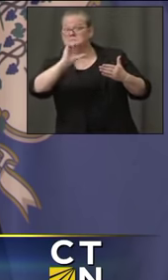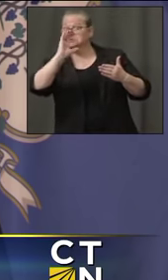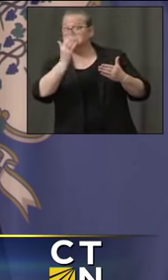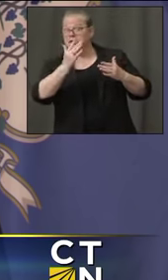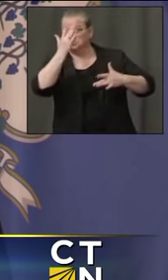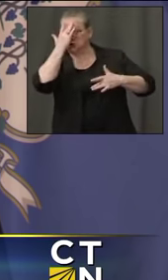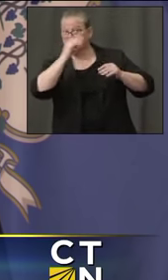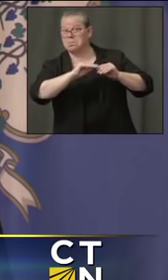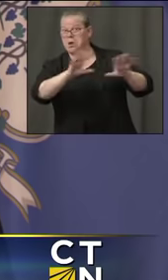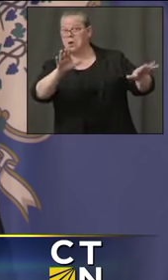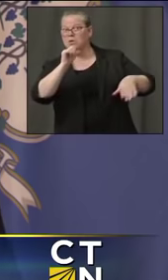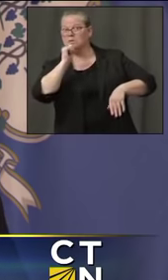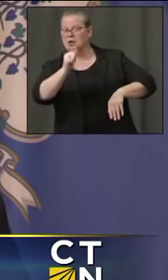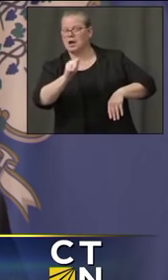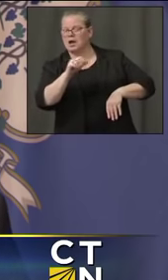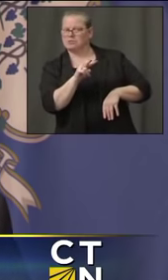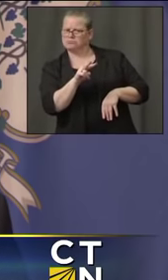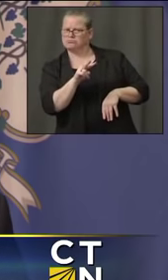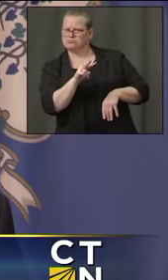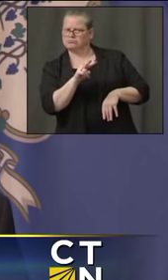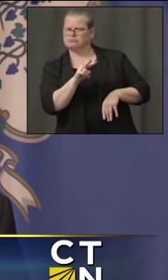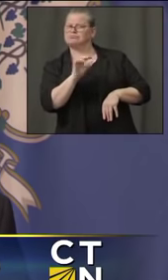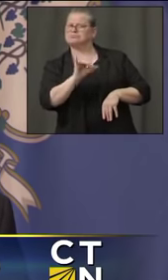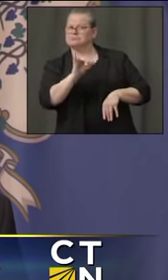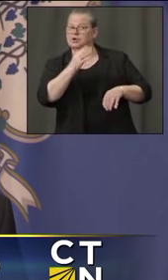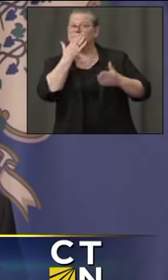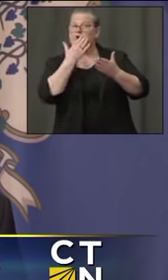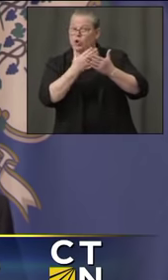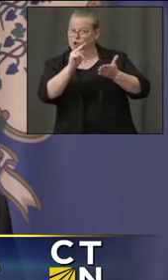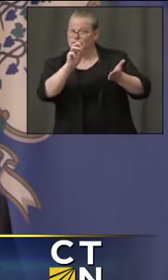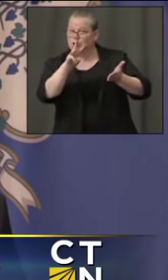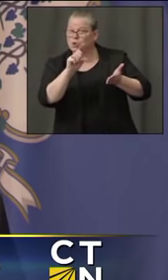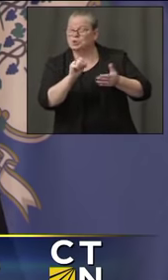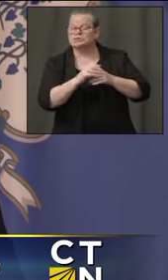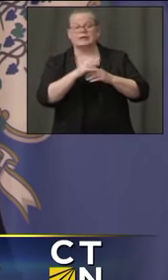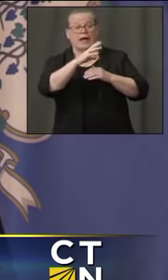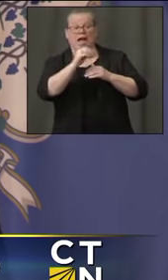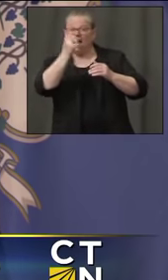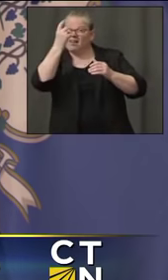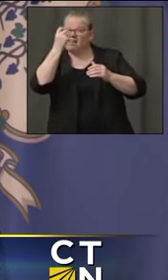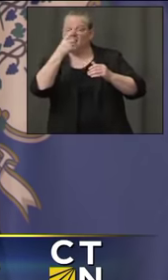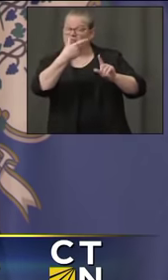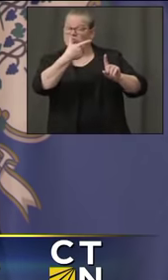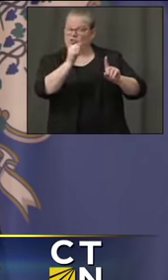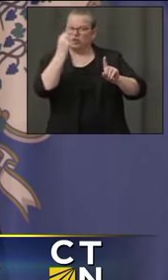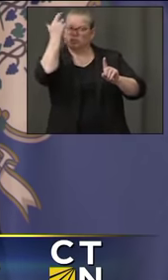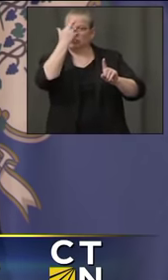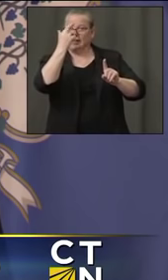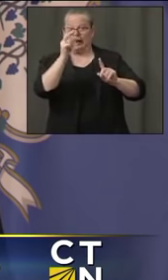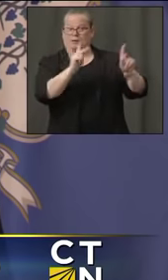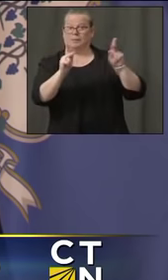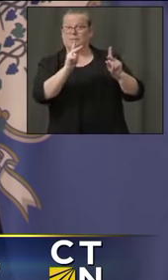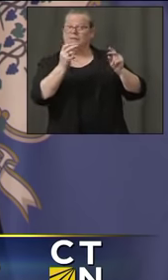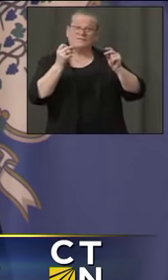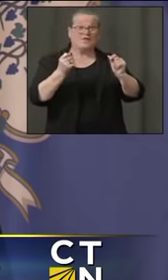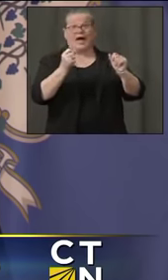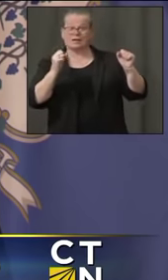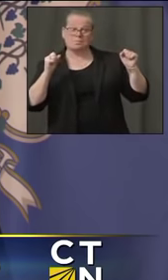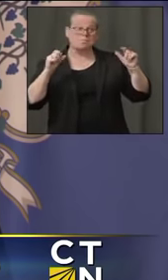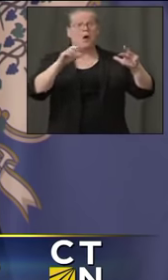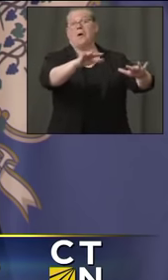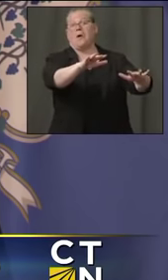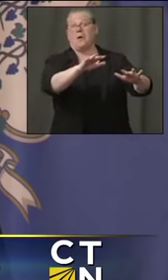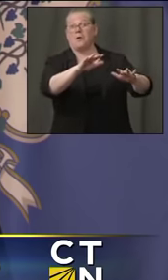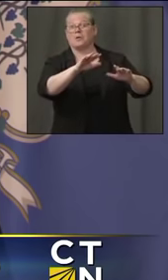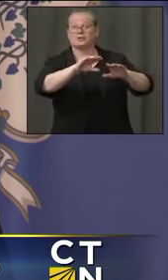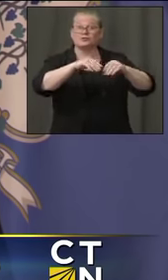Georgia that the customers, the consumers, were very slow to go back to the stores that